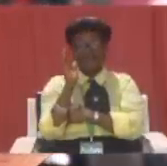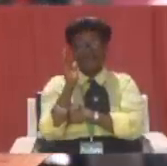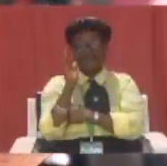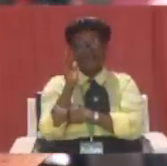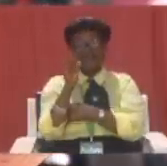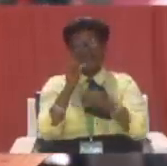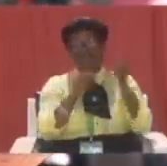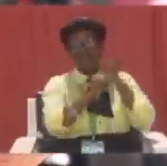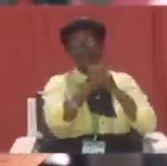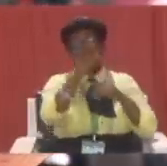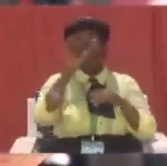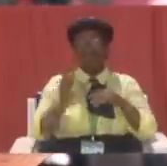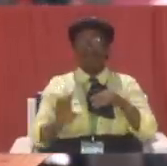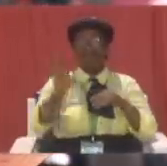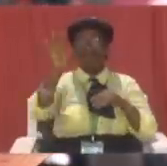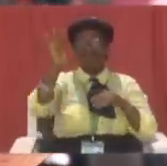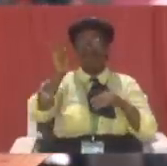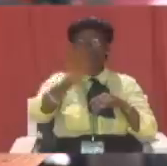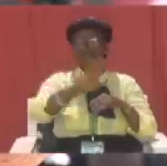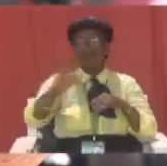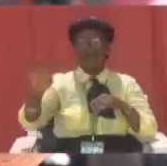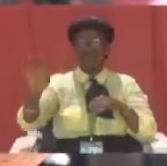Isaiah chapter 8, verse 18